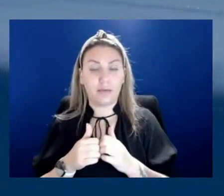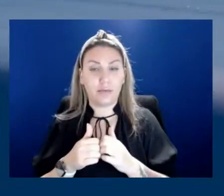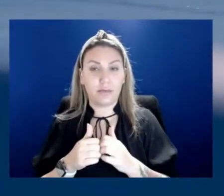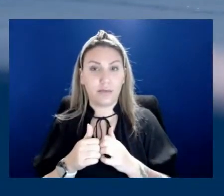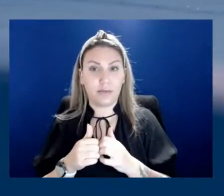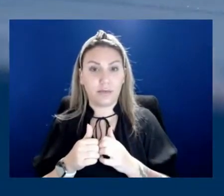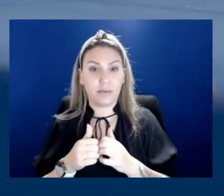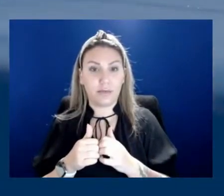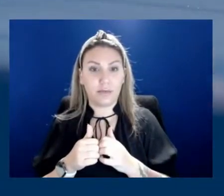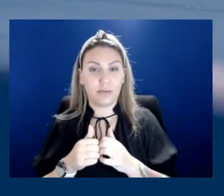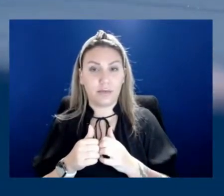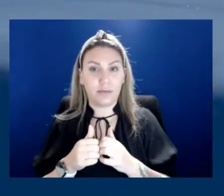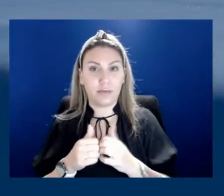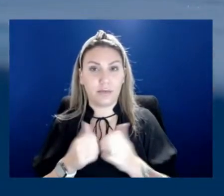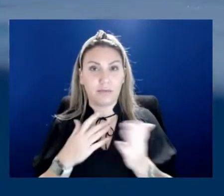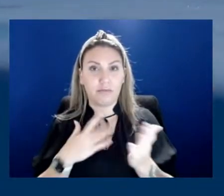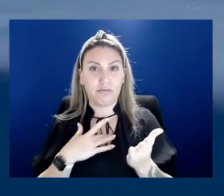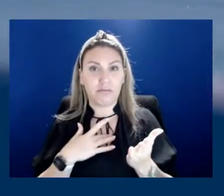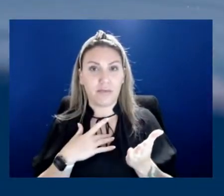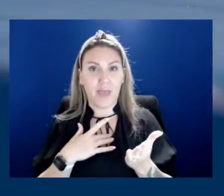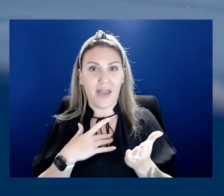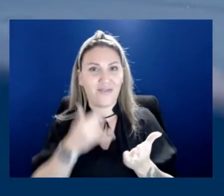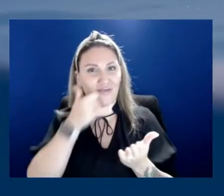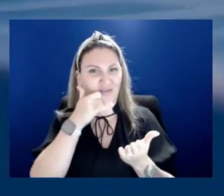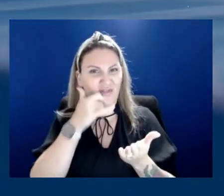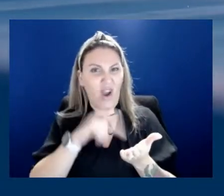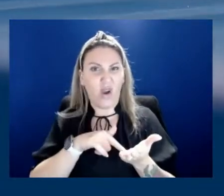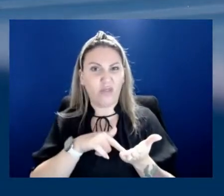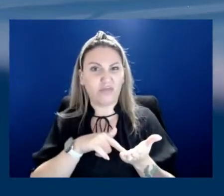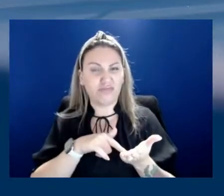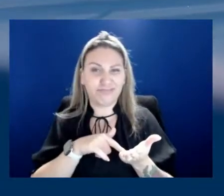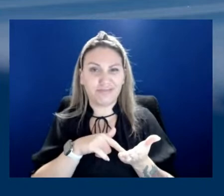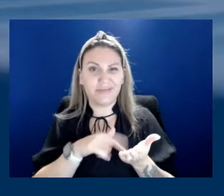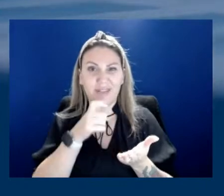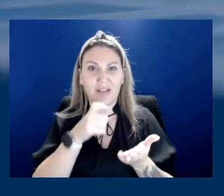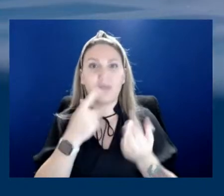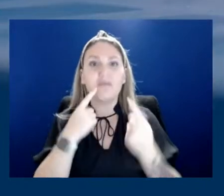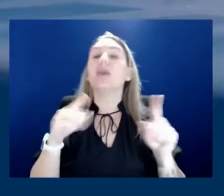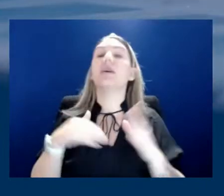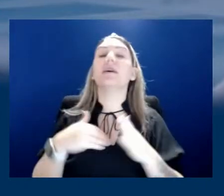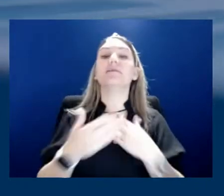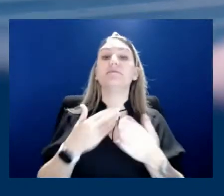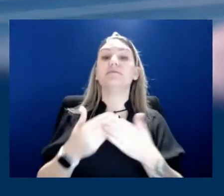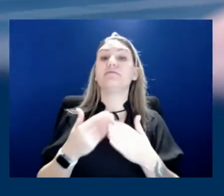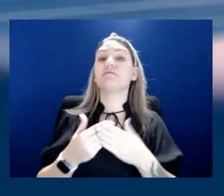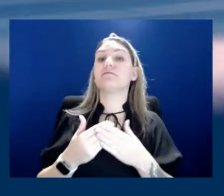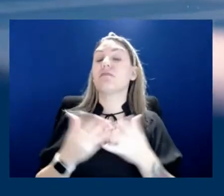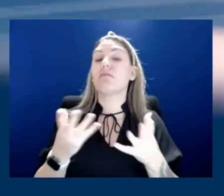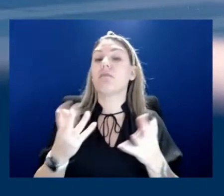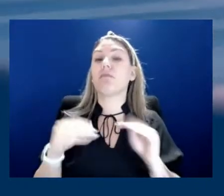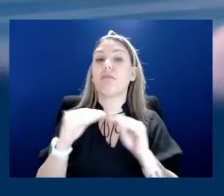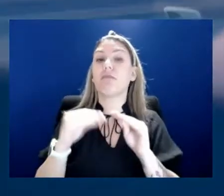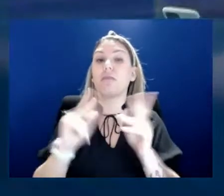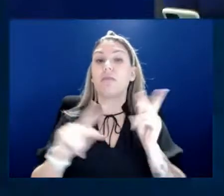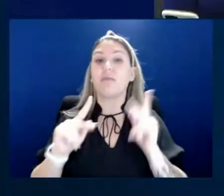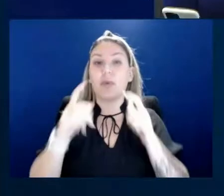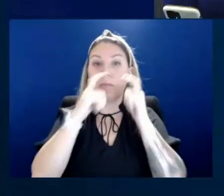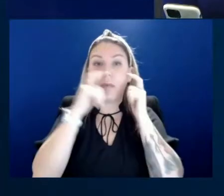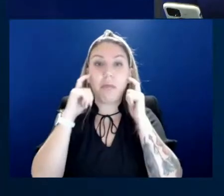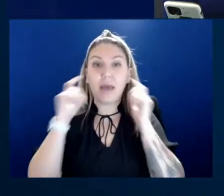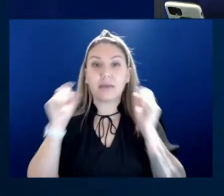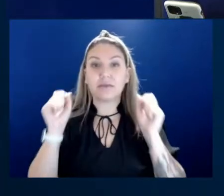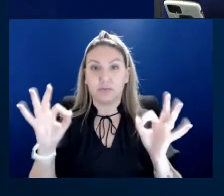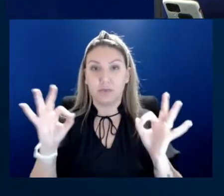my phone is failing me. Hold on one second. Okay. Yin Lang wants to know, as more and more people are taking their masks off and the number of